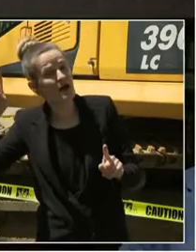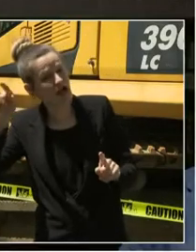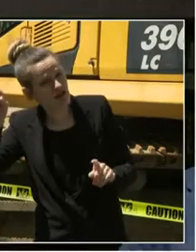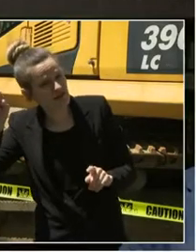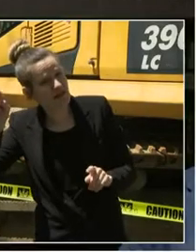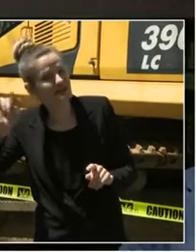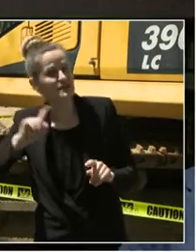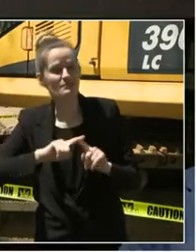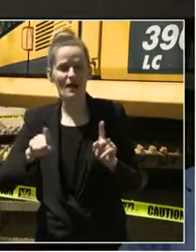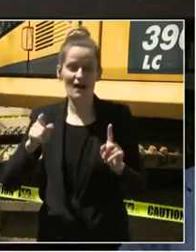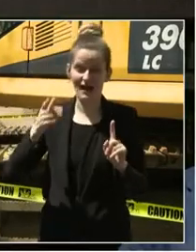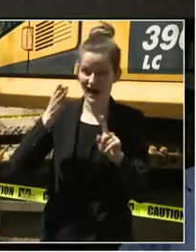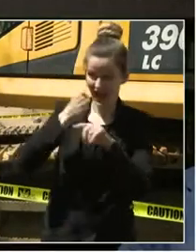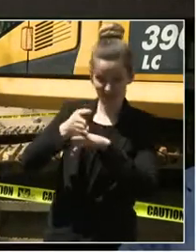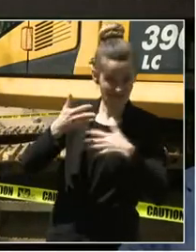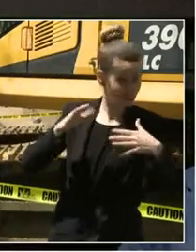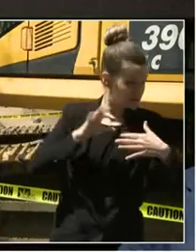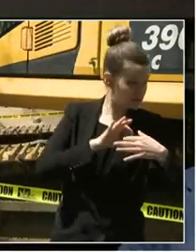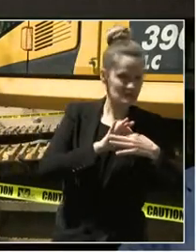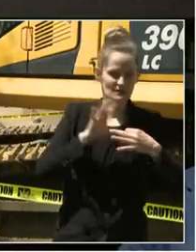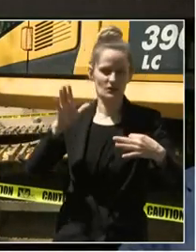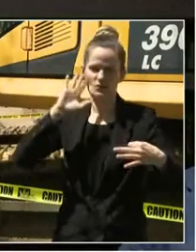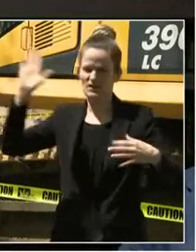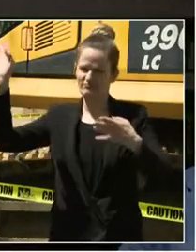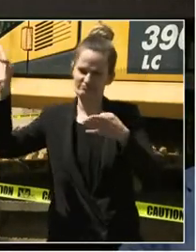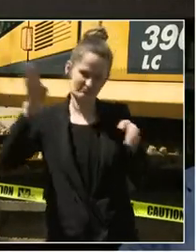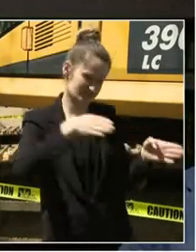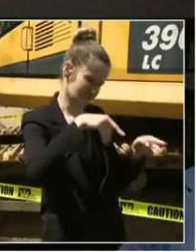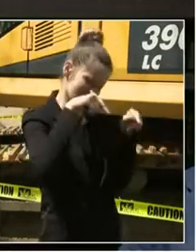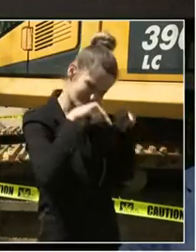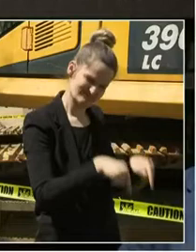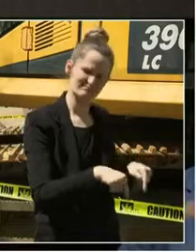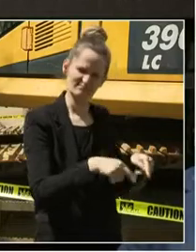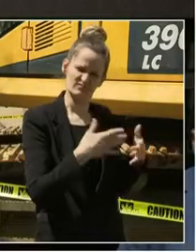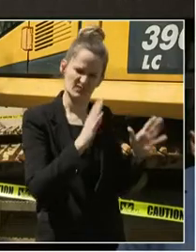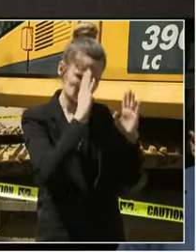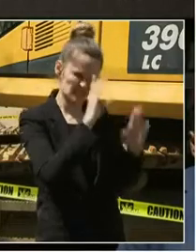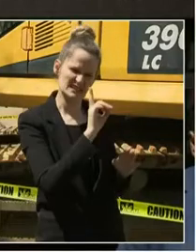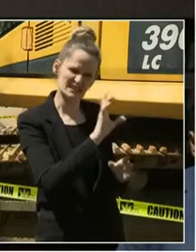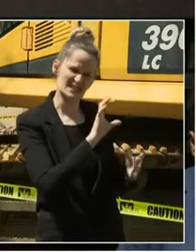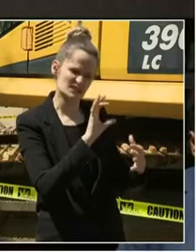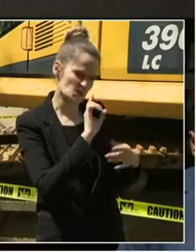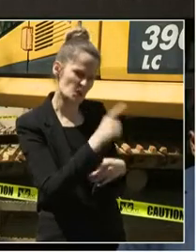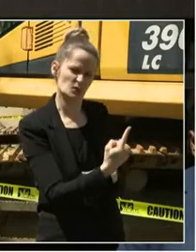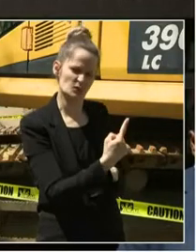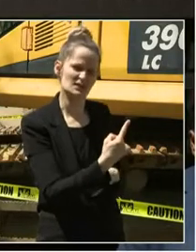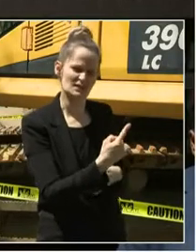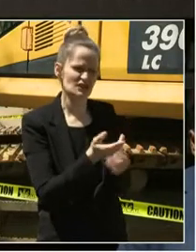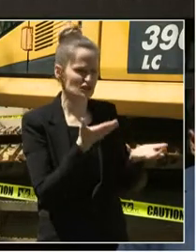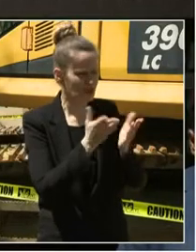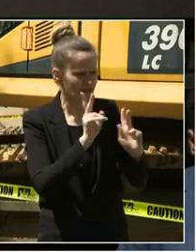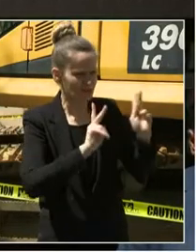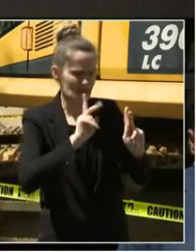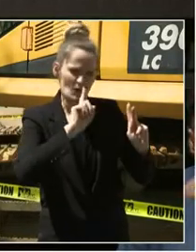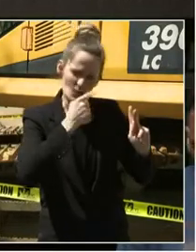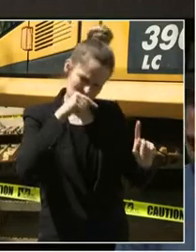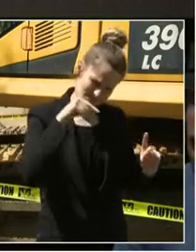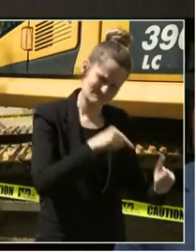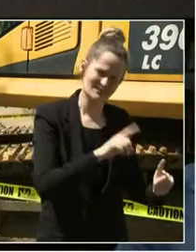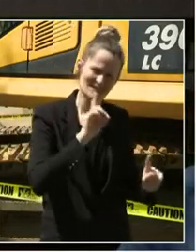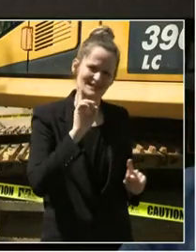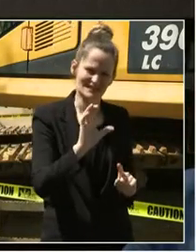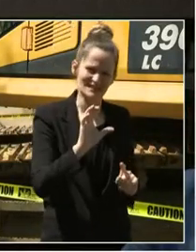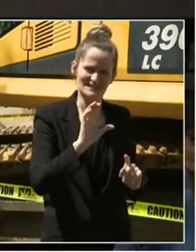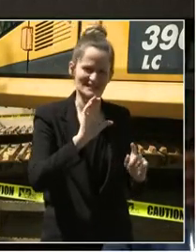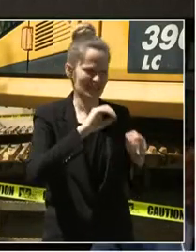thereafter. They will be available to them to be able to serve however they would like to be served in the District